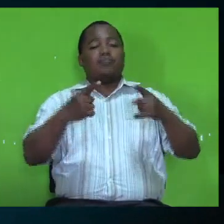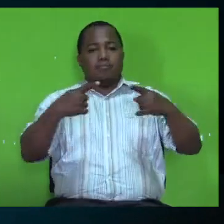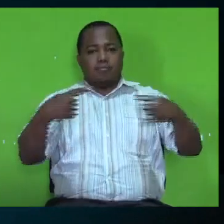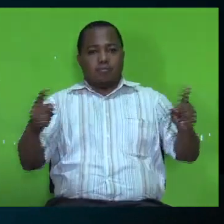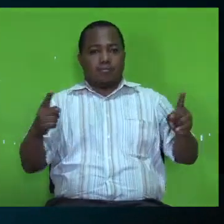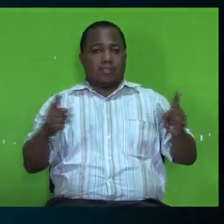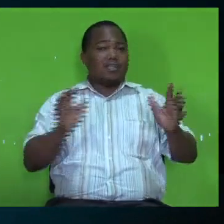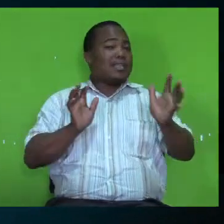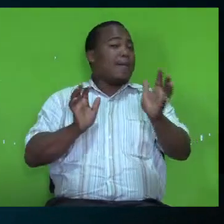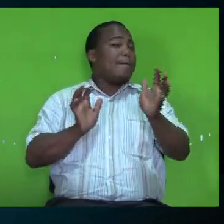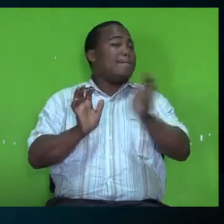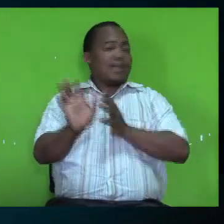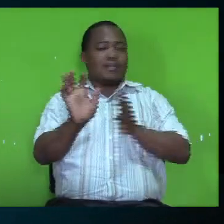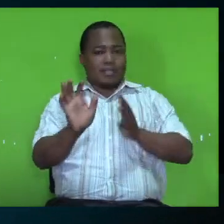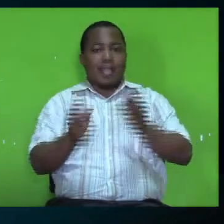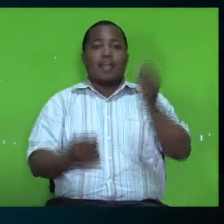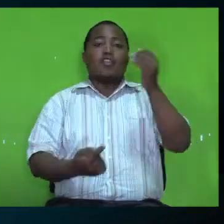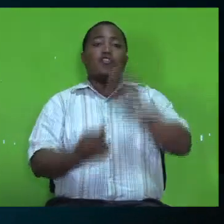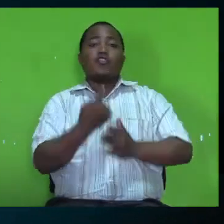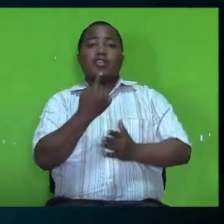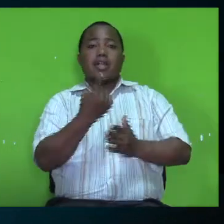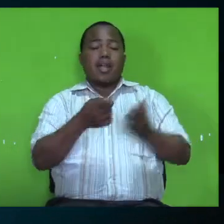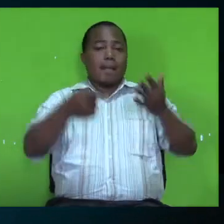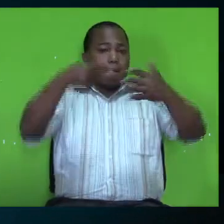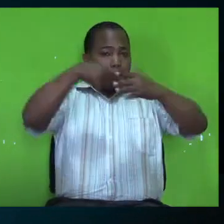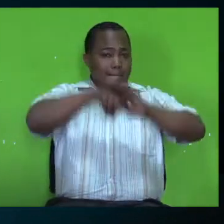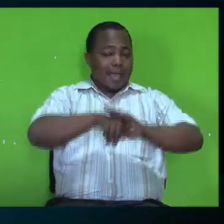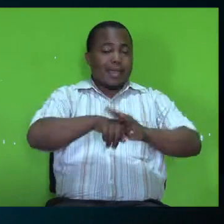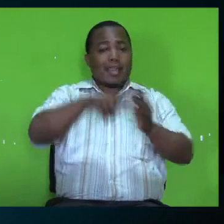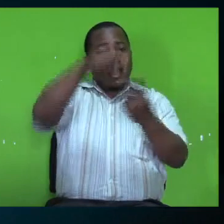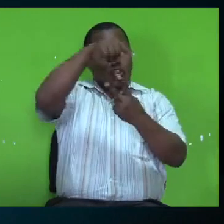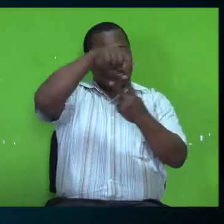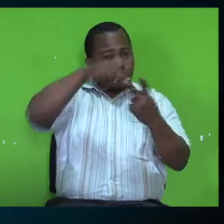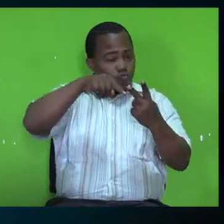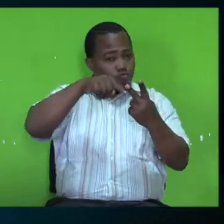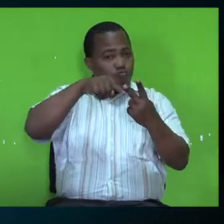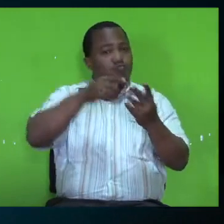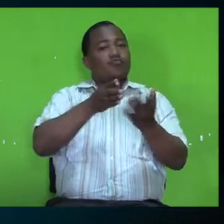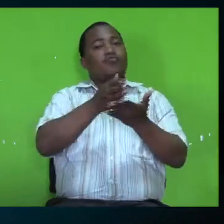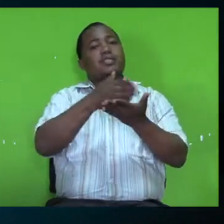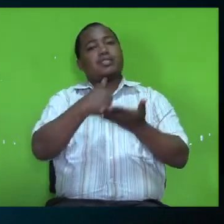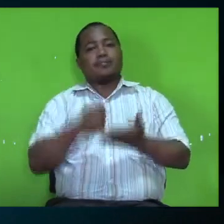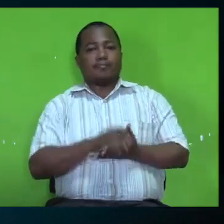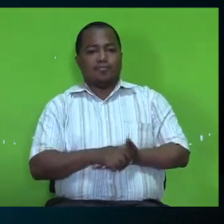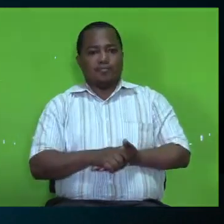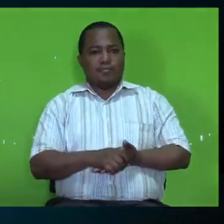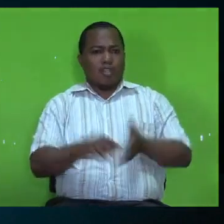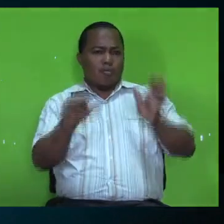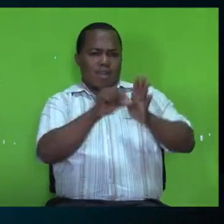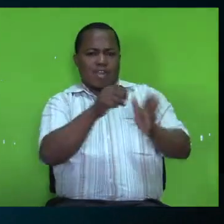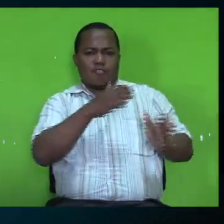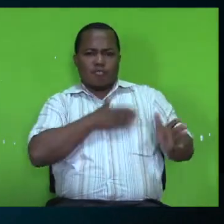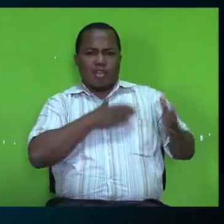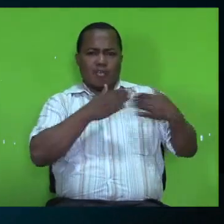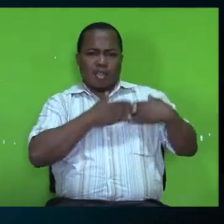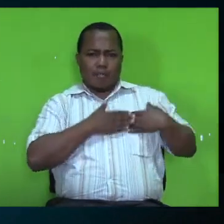in pressure exist between the 2 points. My dear